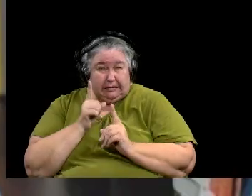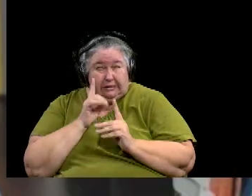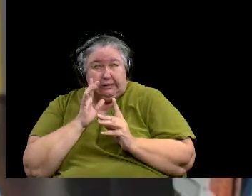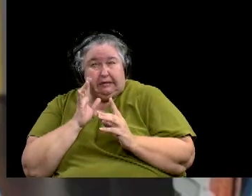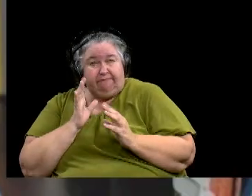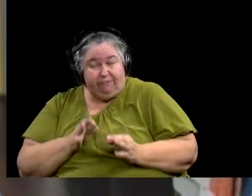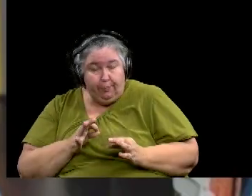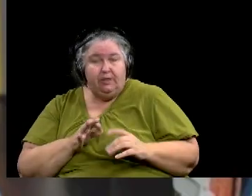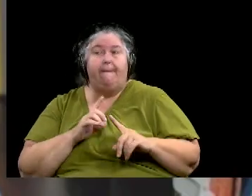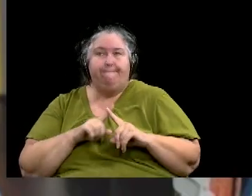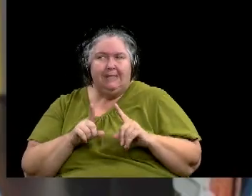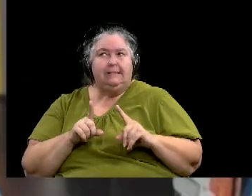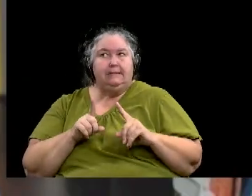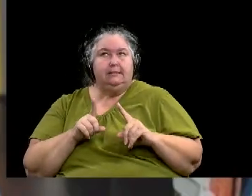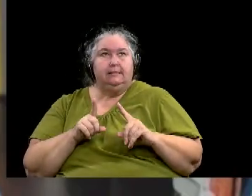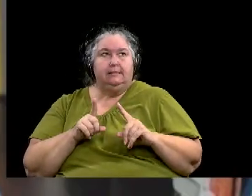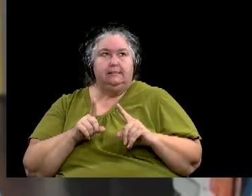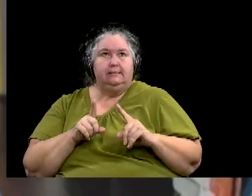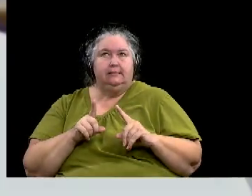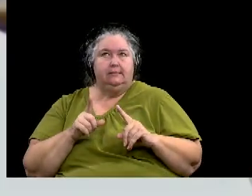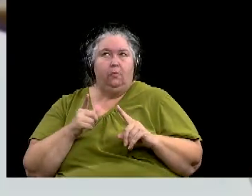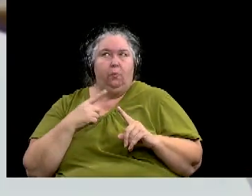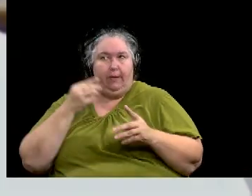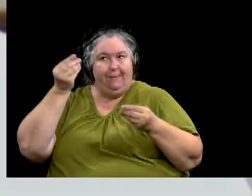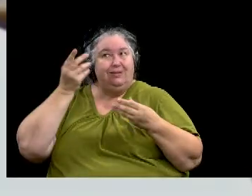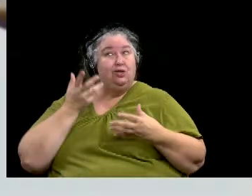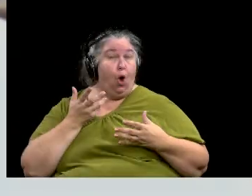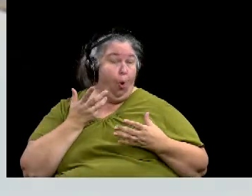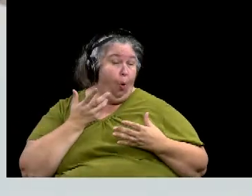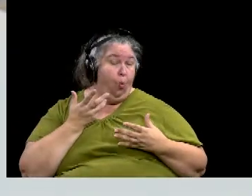told at this point. So if they're